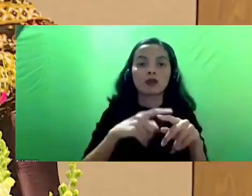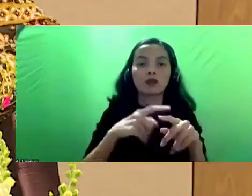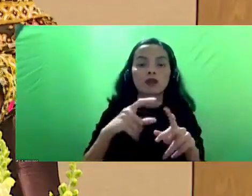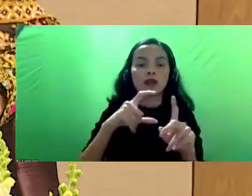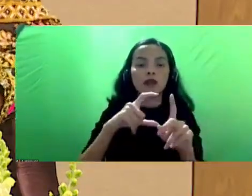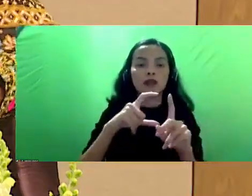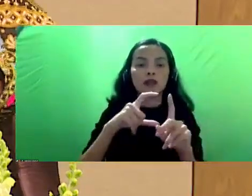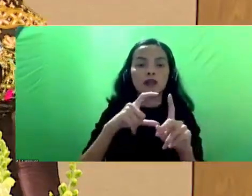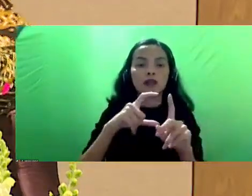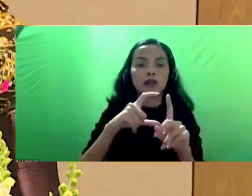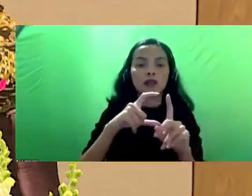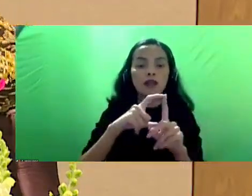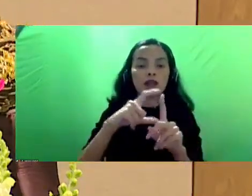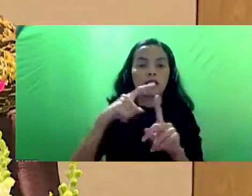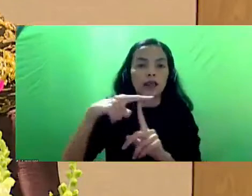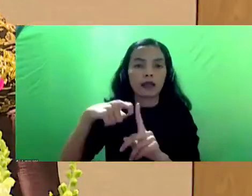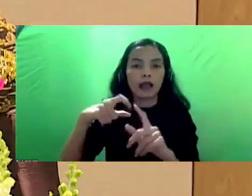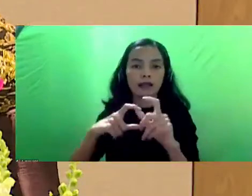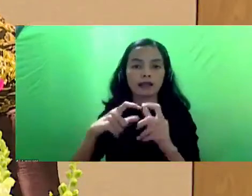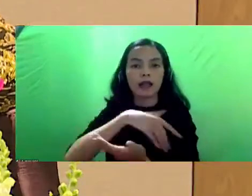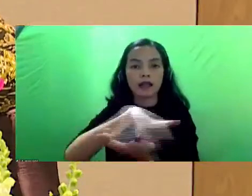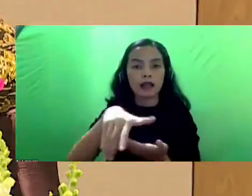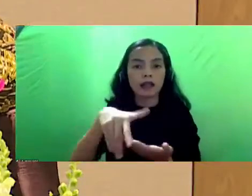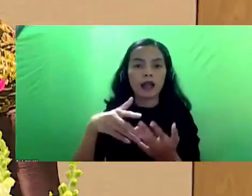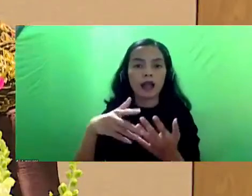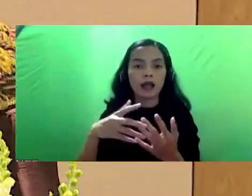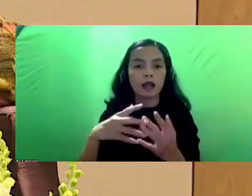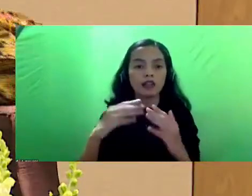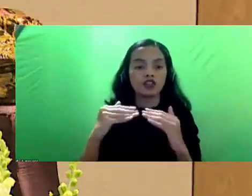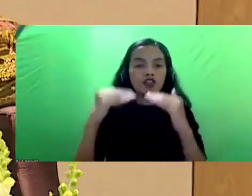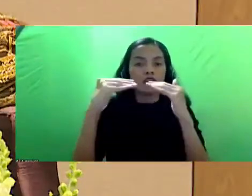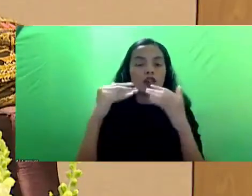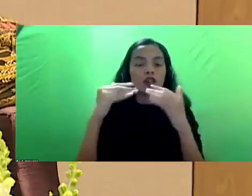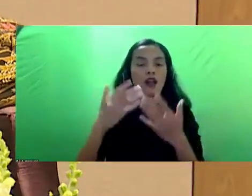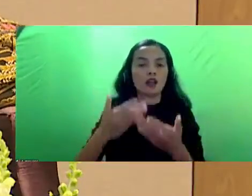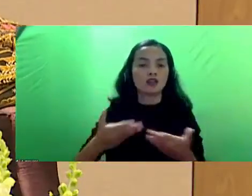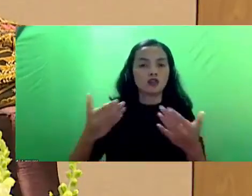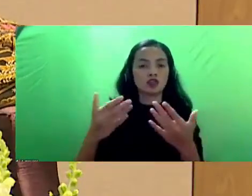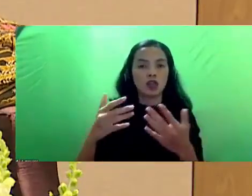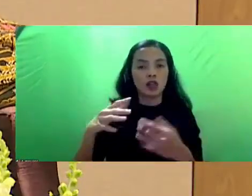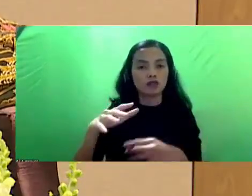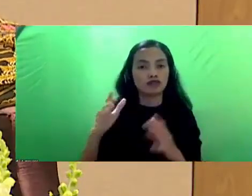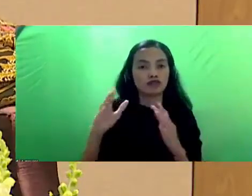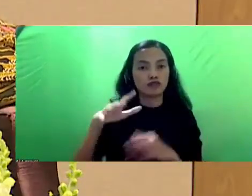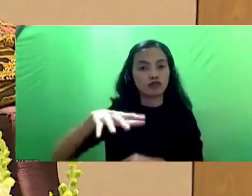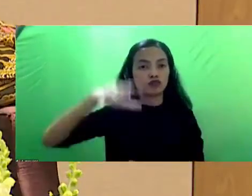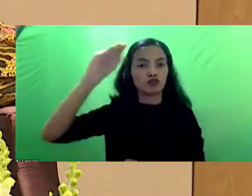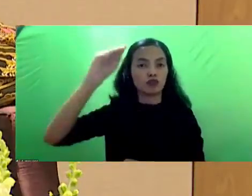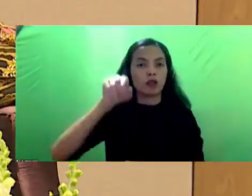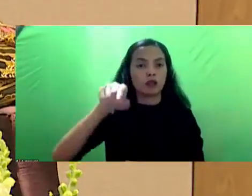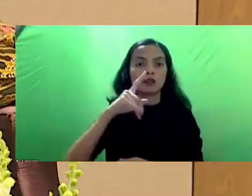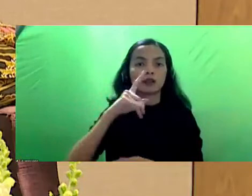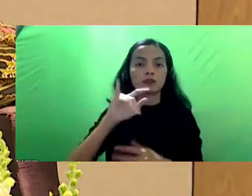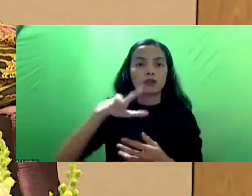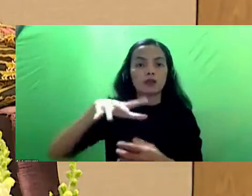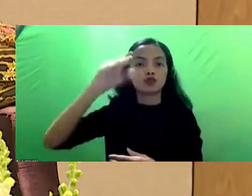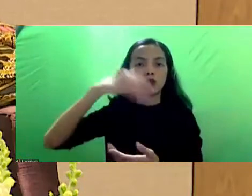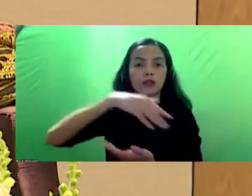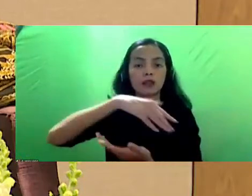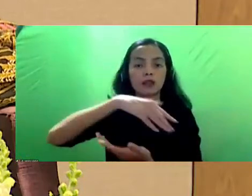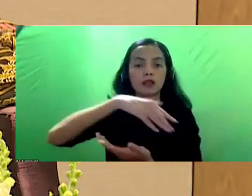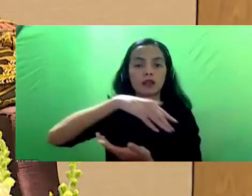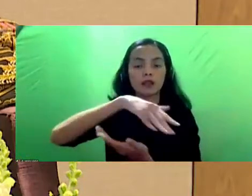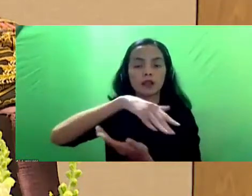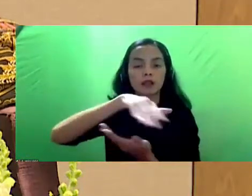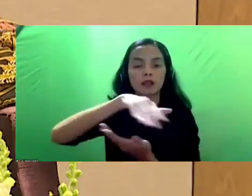terpadu kesejahteraan sosial, which is the main beneficiary data for the government programs